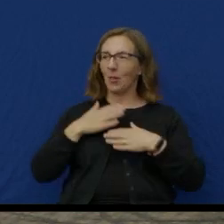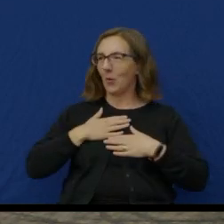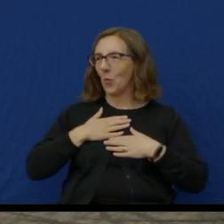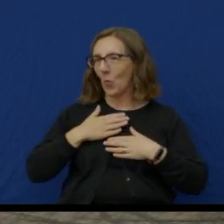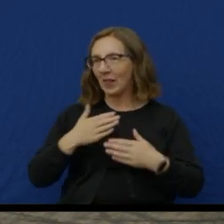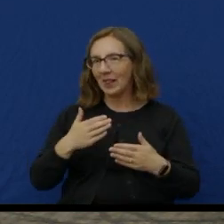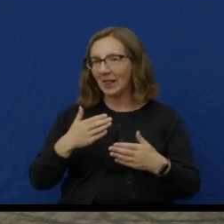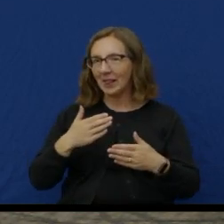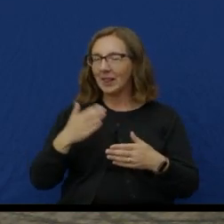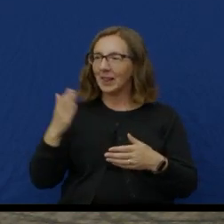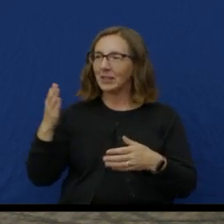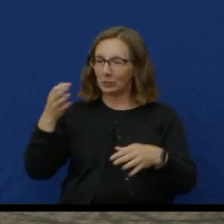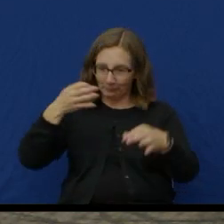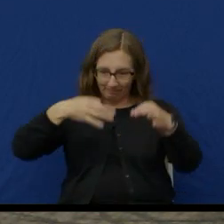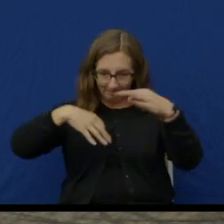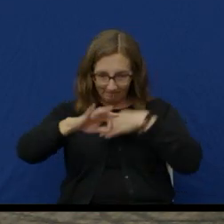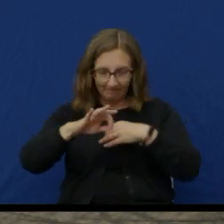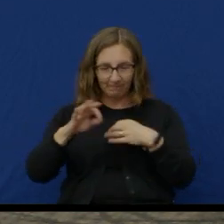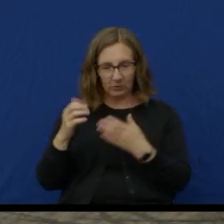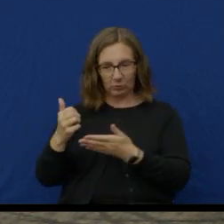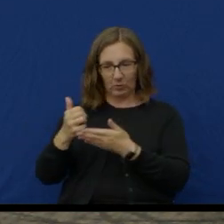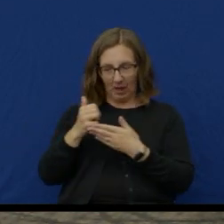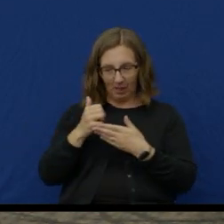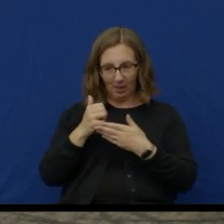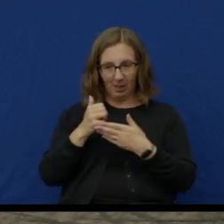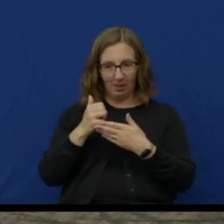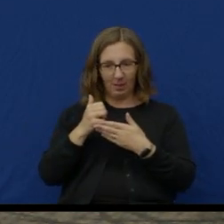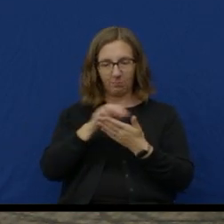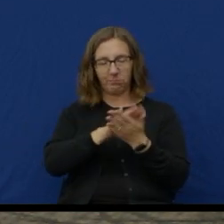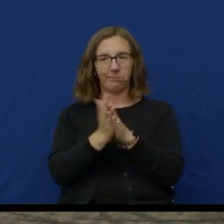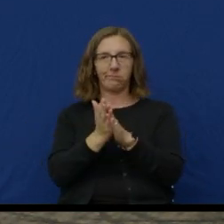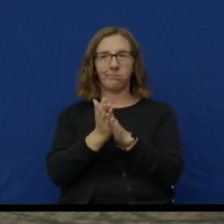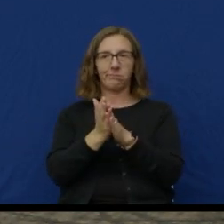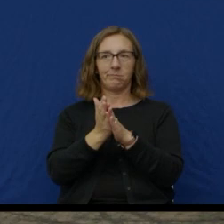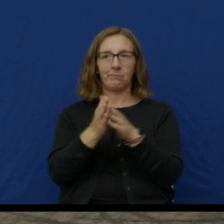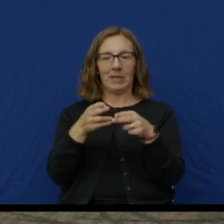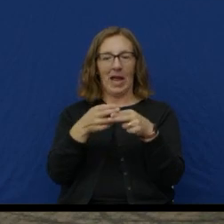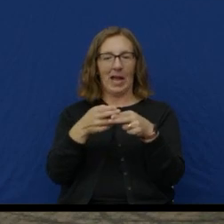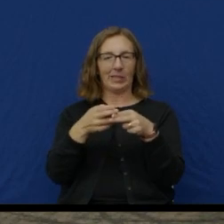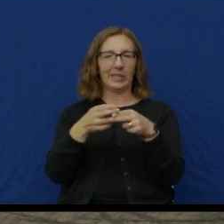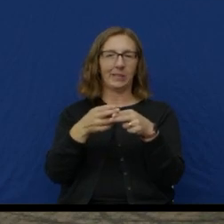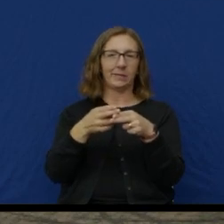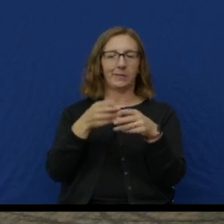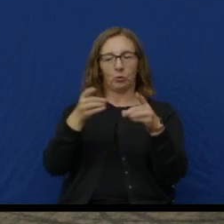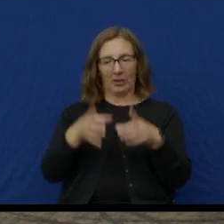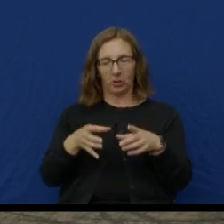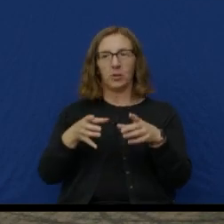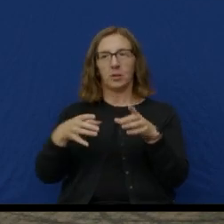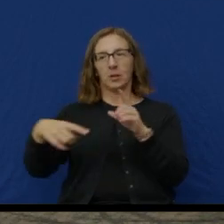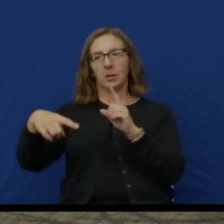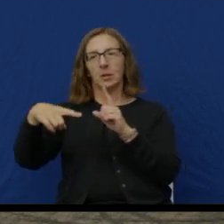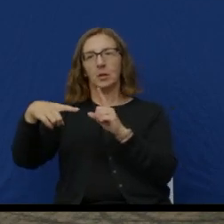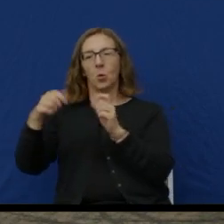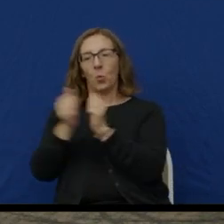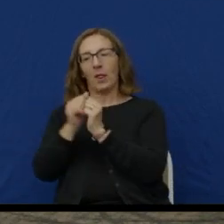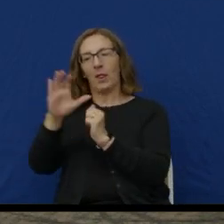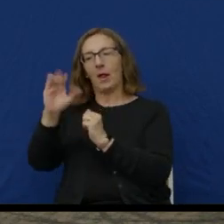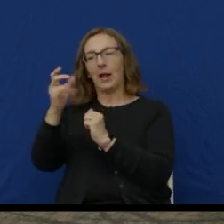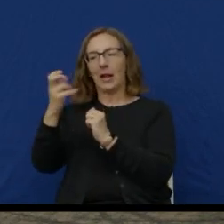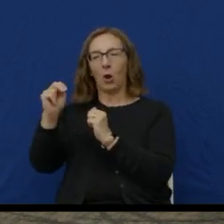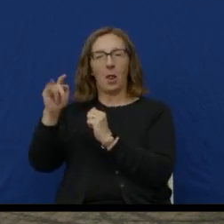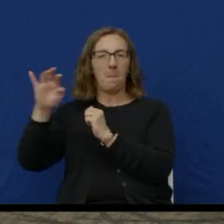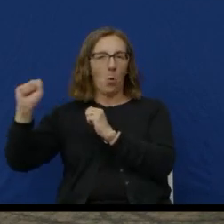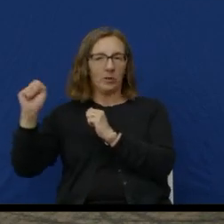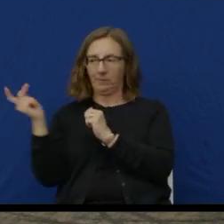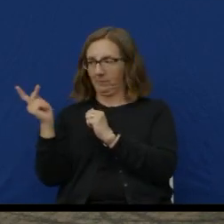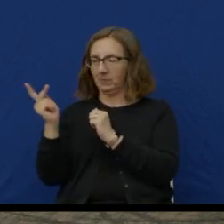to step in and help us fill that void as acting director along with Caroline Morrison for a little while. So